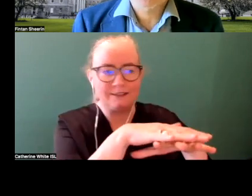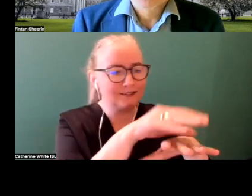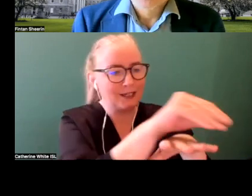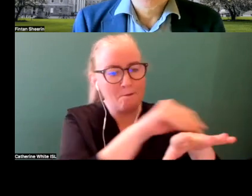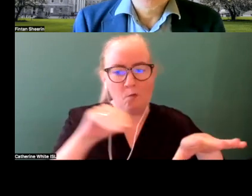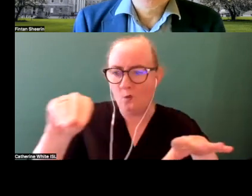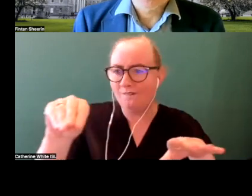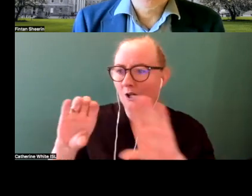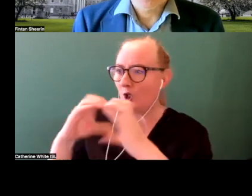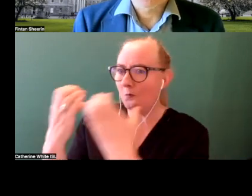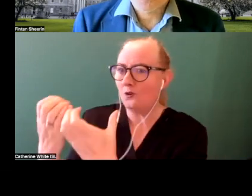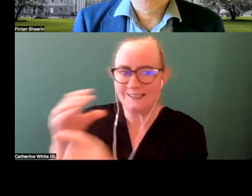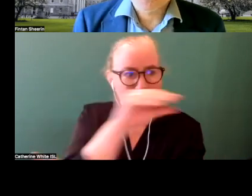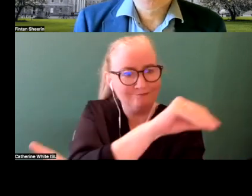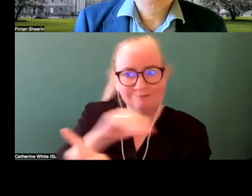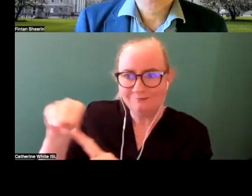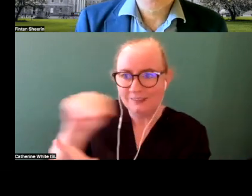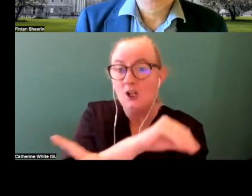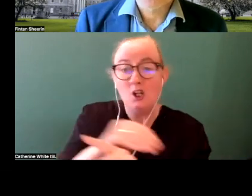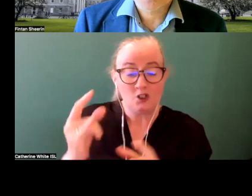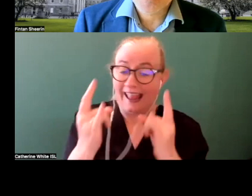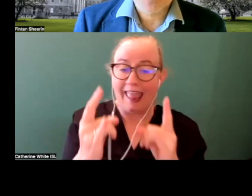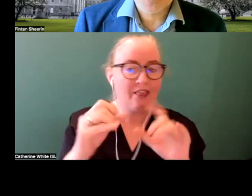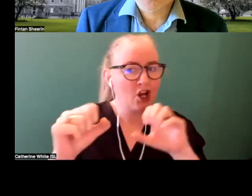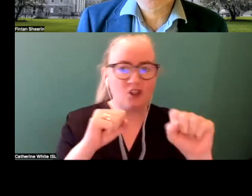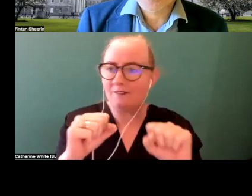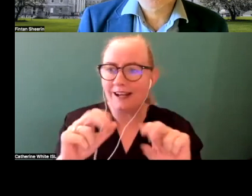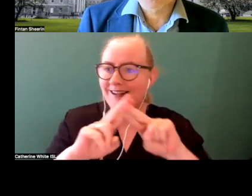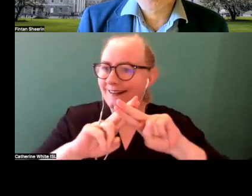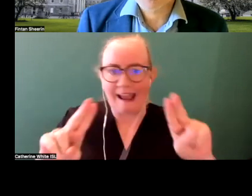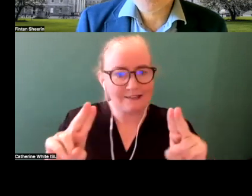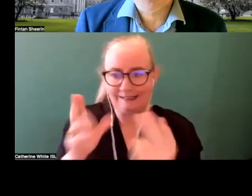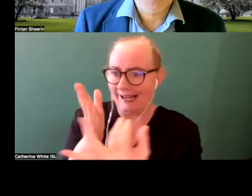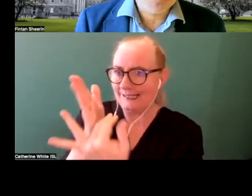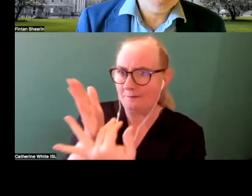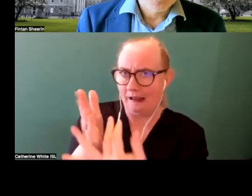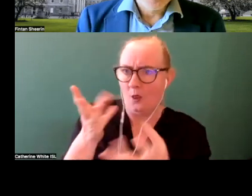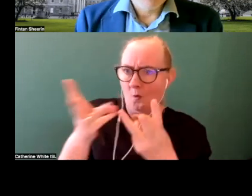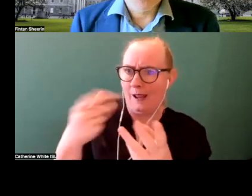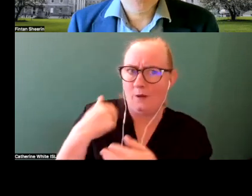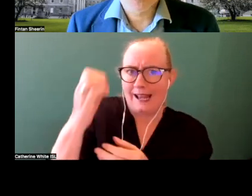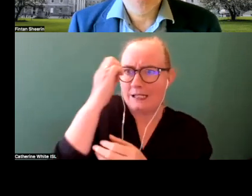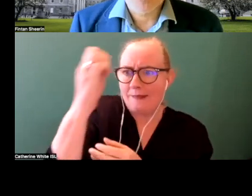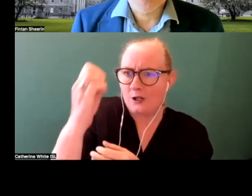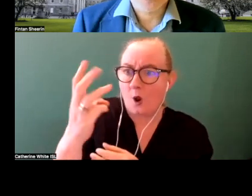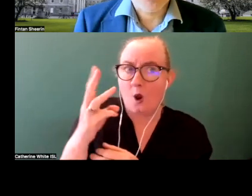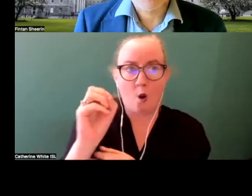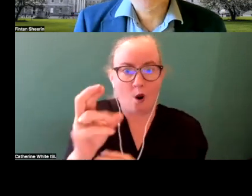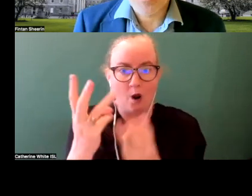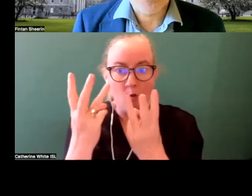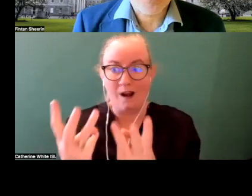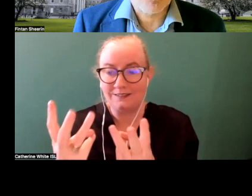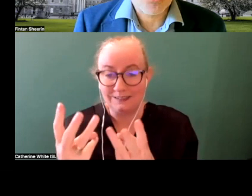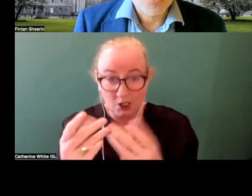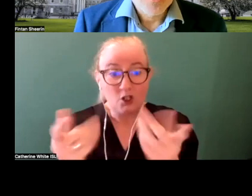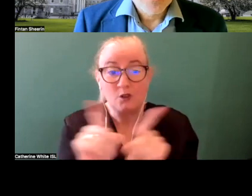sometimes the health services are not as accessible as we would expect or want them to be. But there are some areas such as public